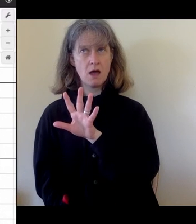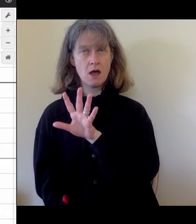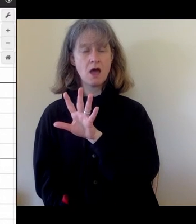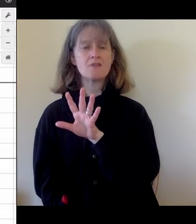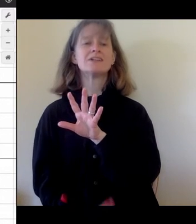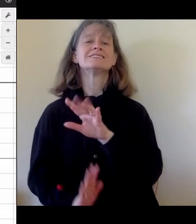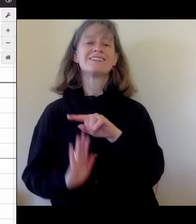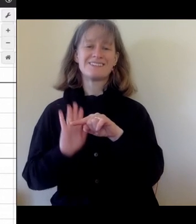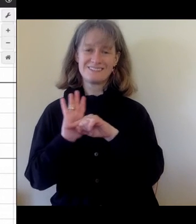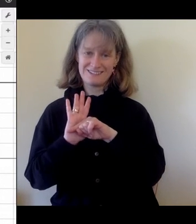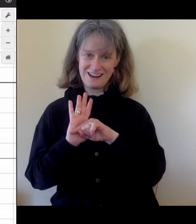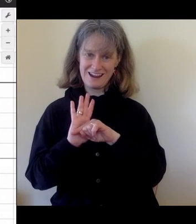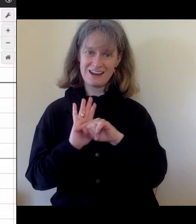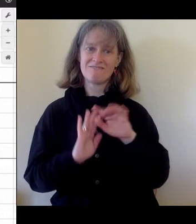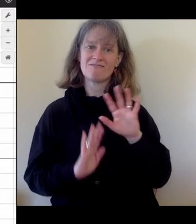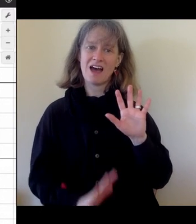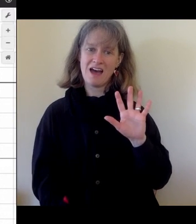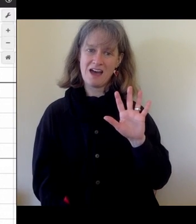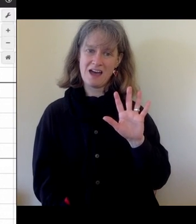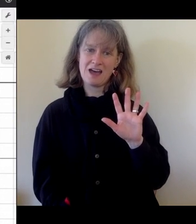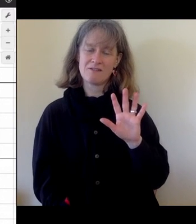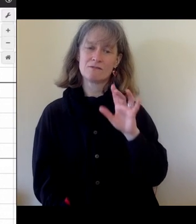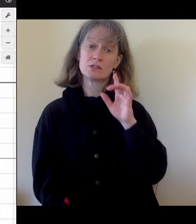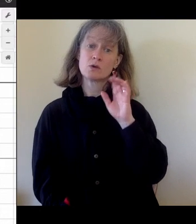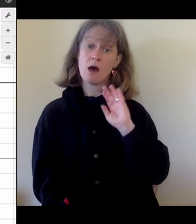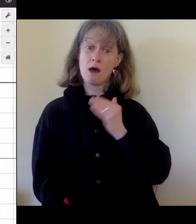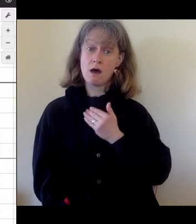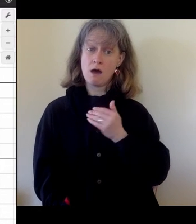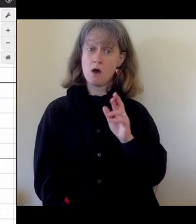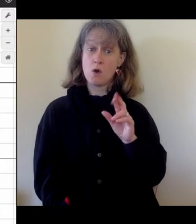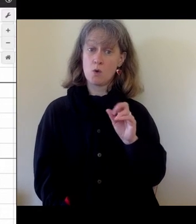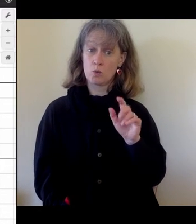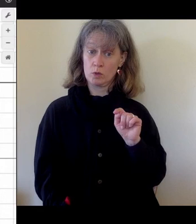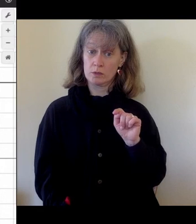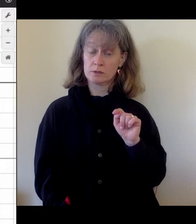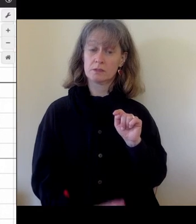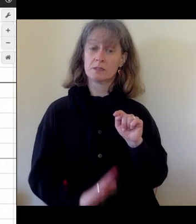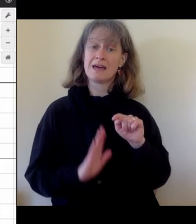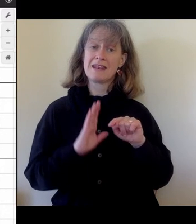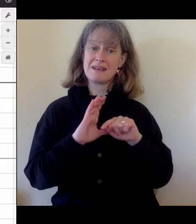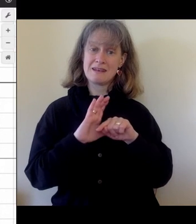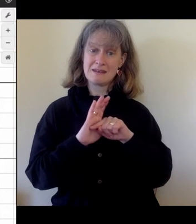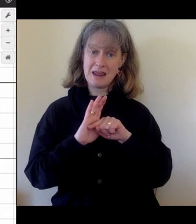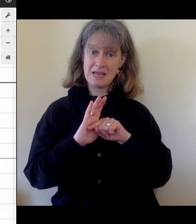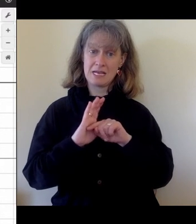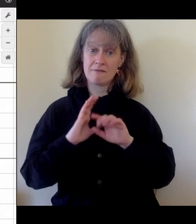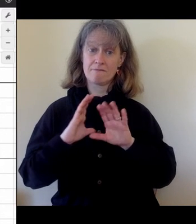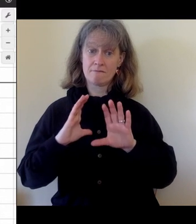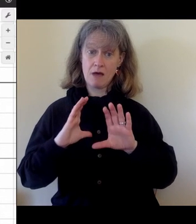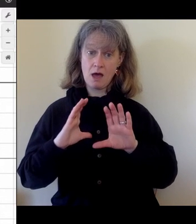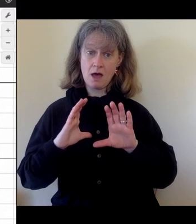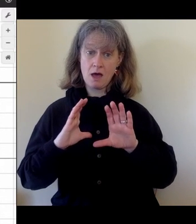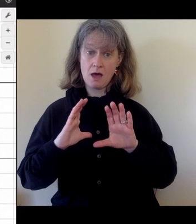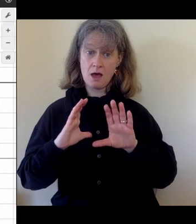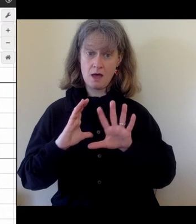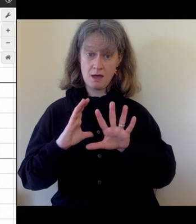-5. So one of our roots is -5, 0.